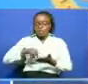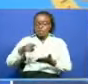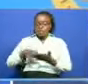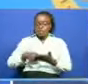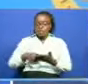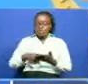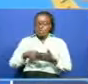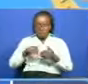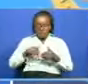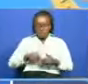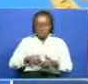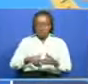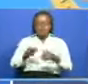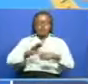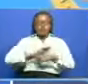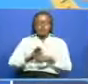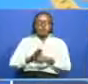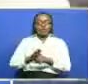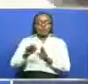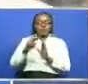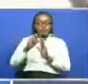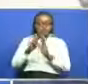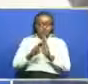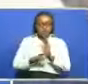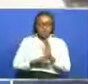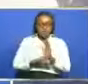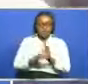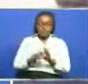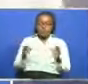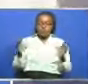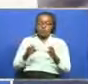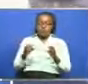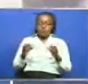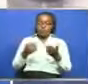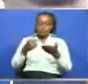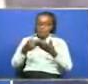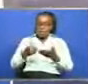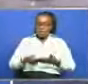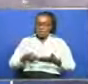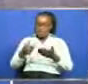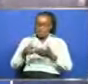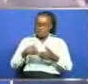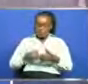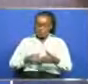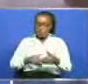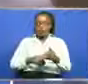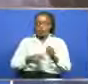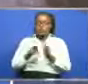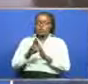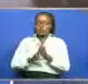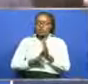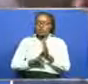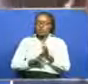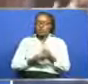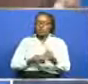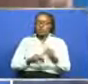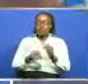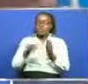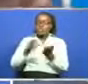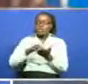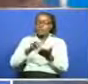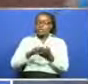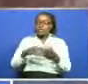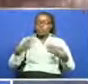of adherence of the COVID-19 protocols. Communities will deliberate on adherence to protocols following numerous cases of